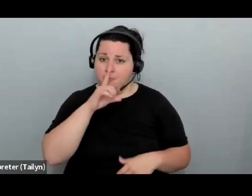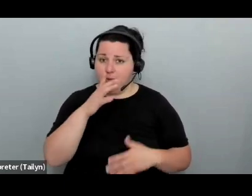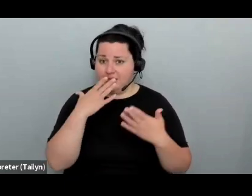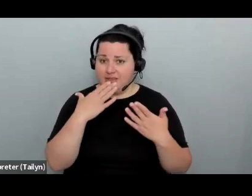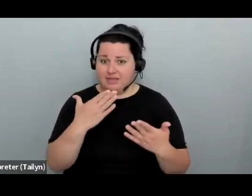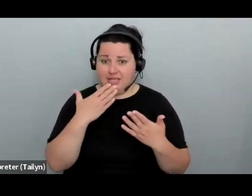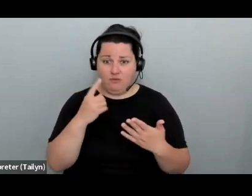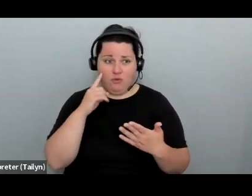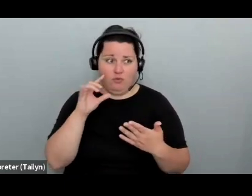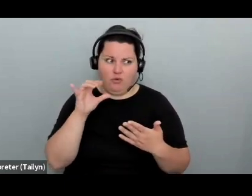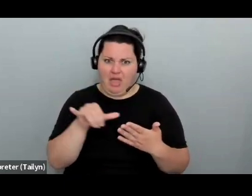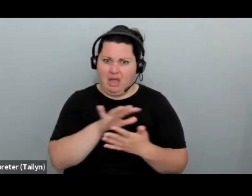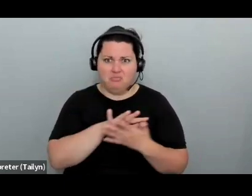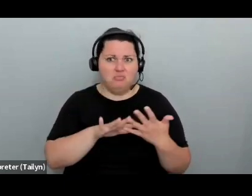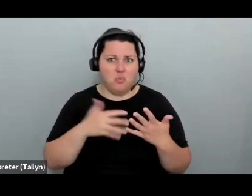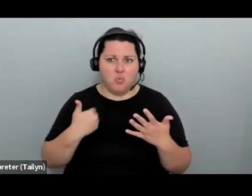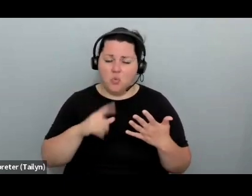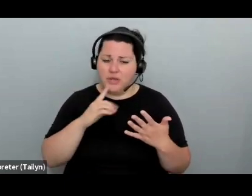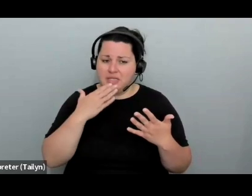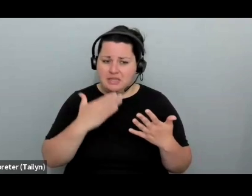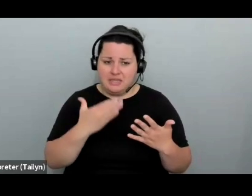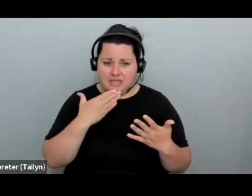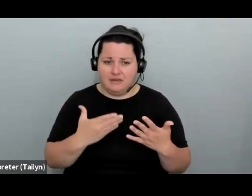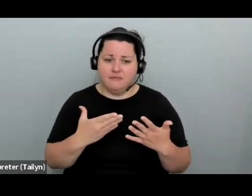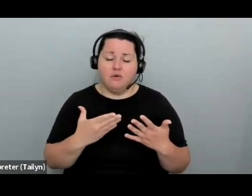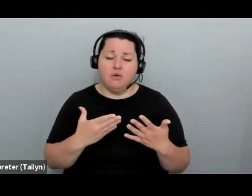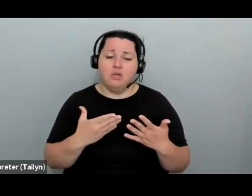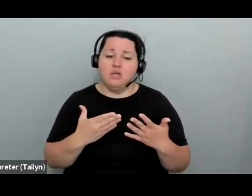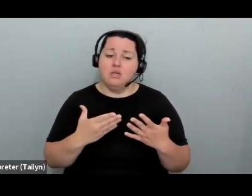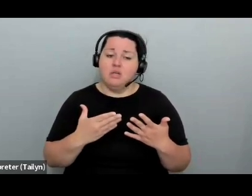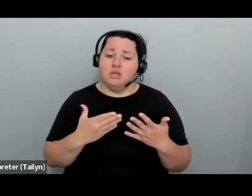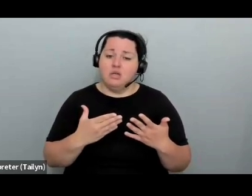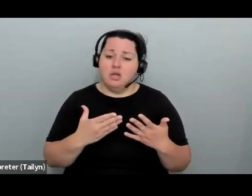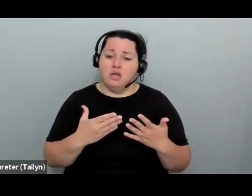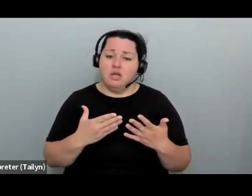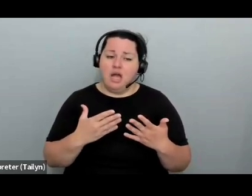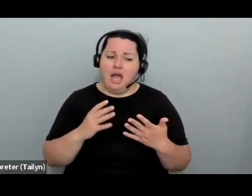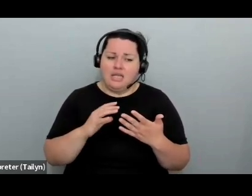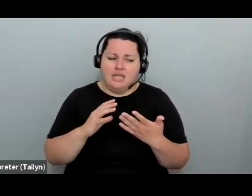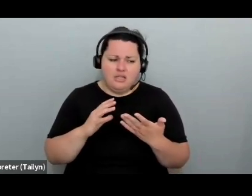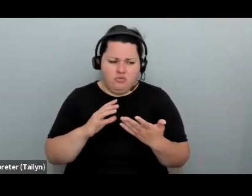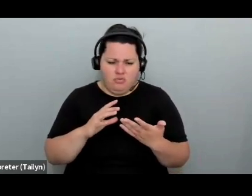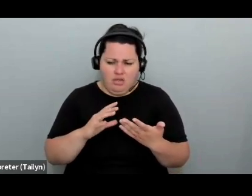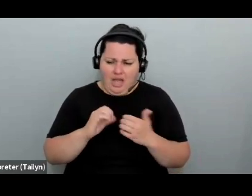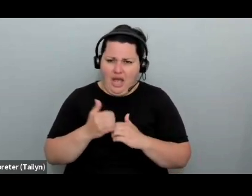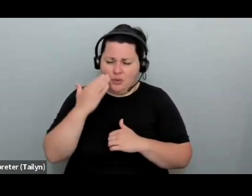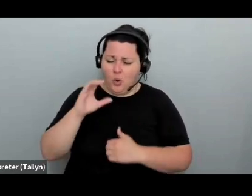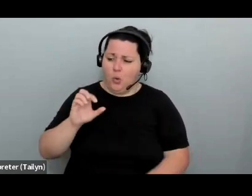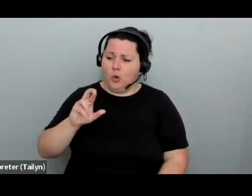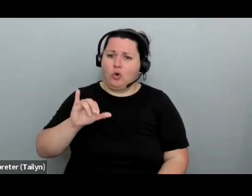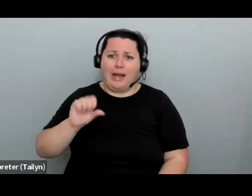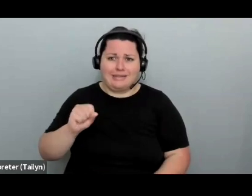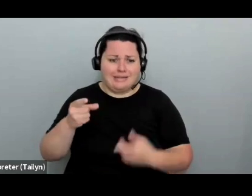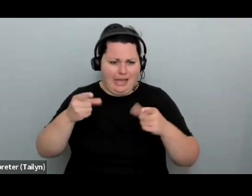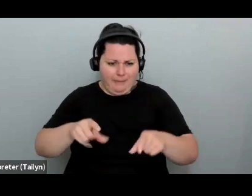for all of those things. And it is about how do we know what a crisis is and how do